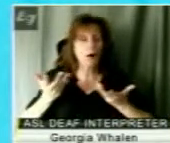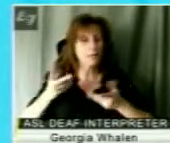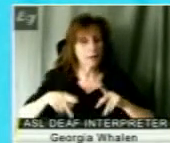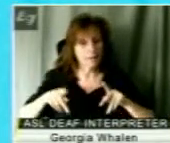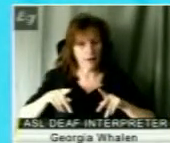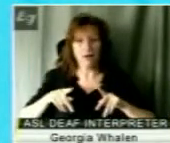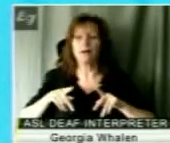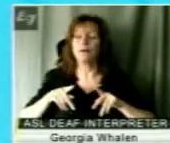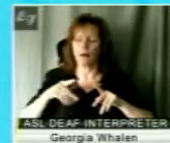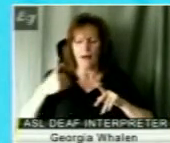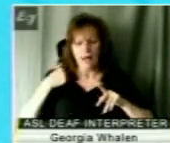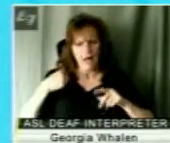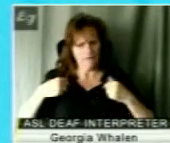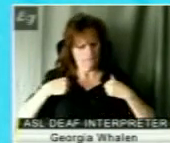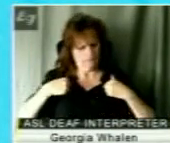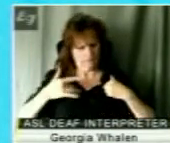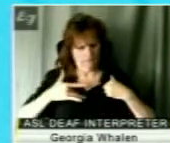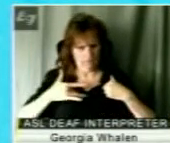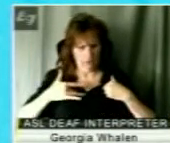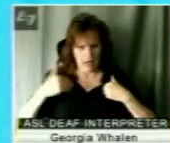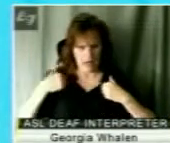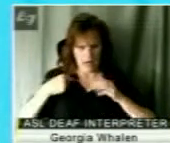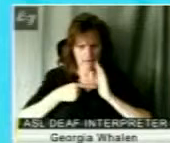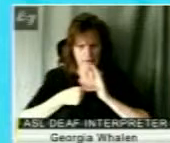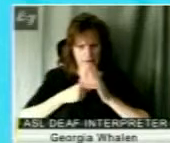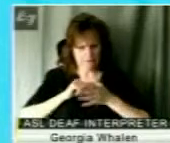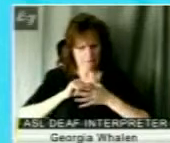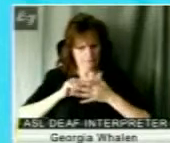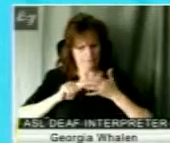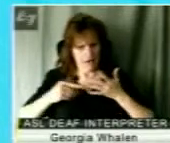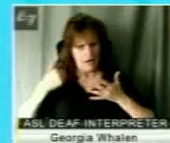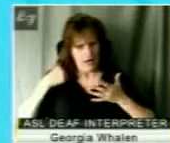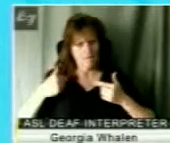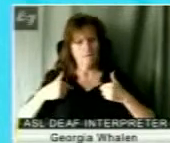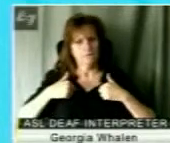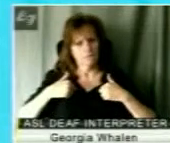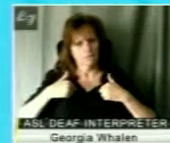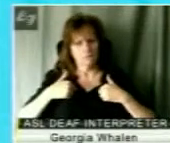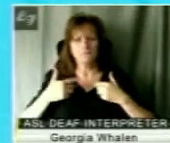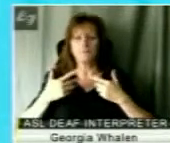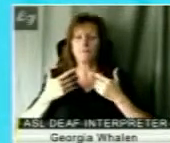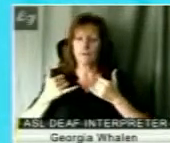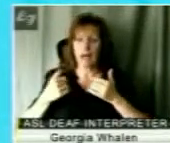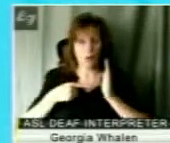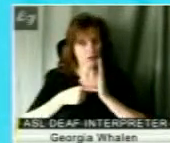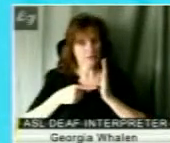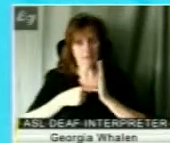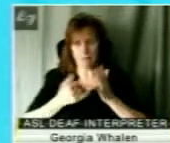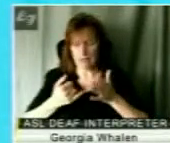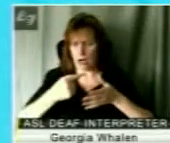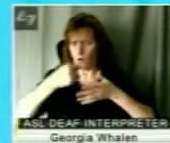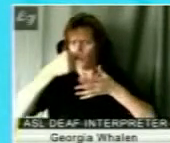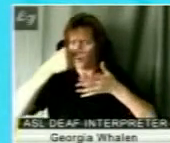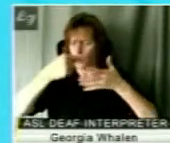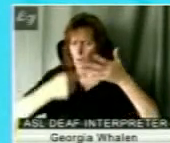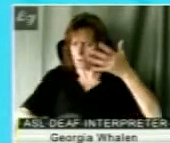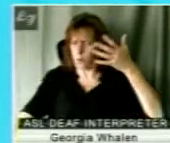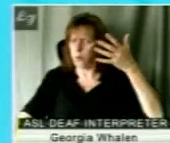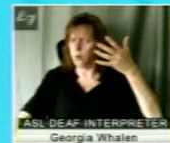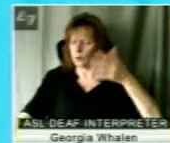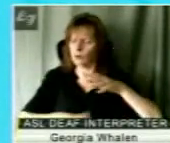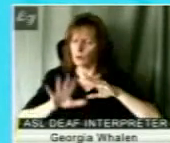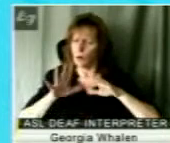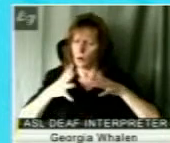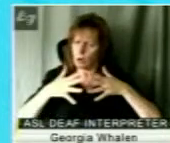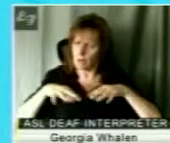symptoms consistent with COVID-19. So, and that symptom list is pretty broad now. We really want to see them soon, and we want to see them within 24